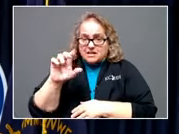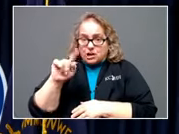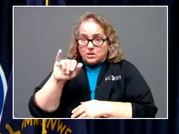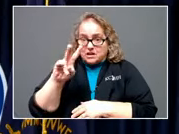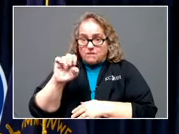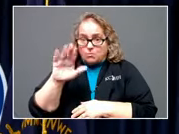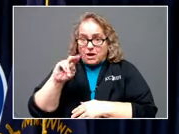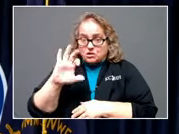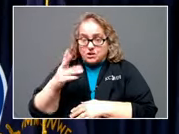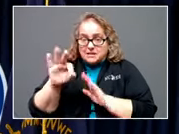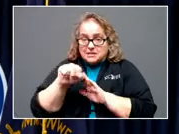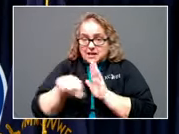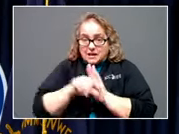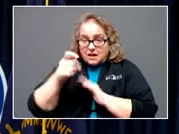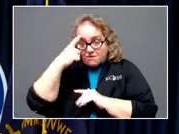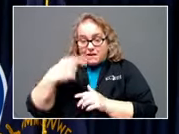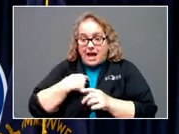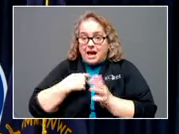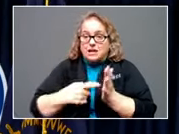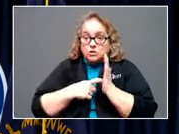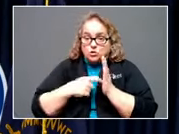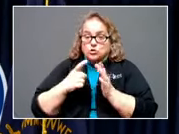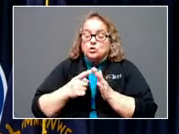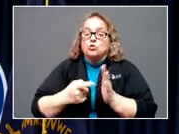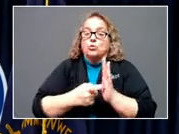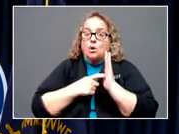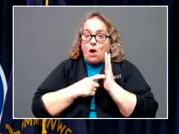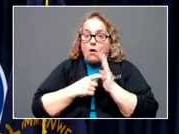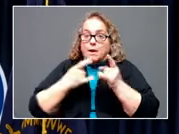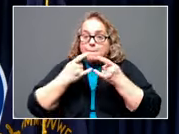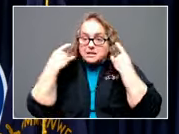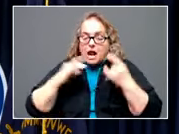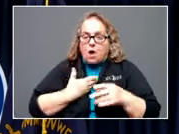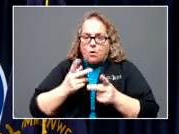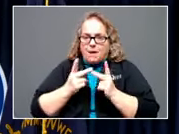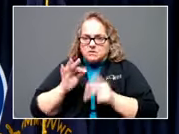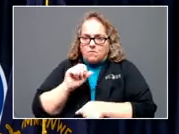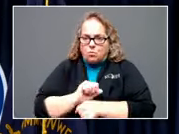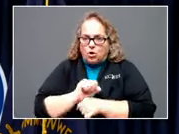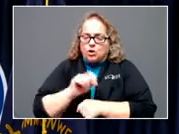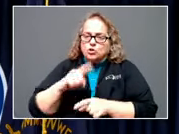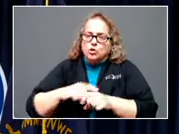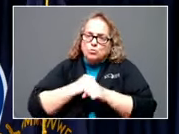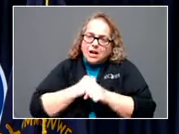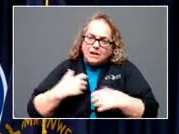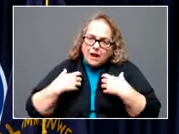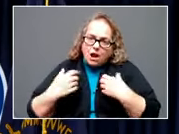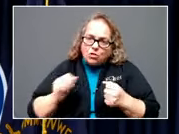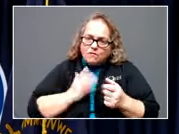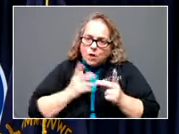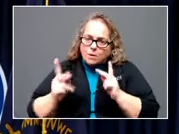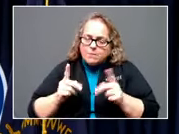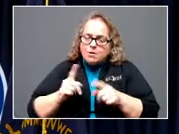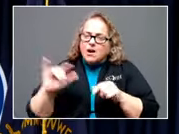require masking in our places of work. That is both to protect the health of our people, but it is also to protect our workforce.